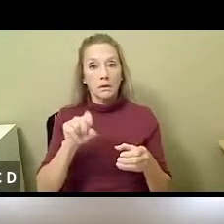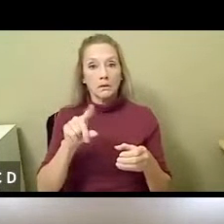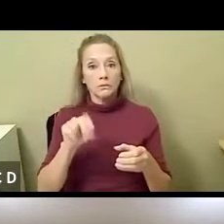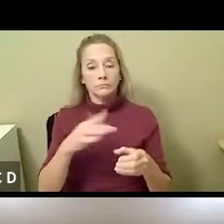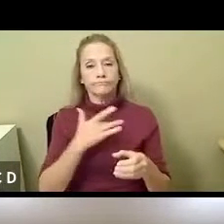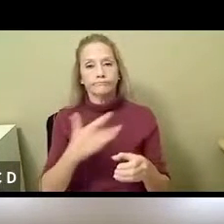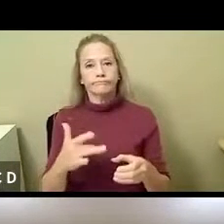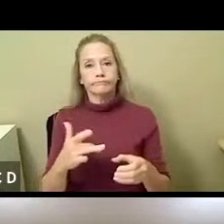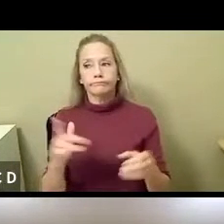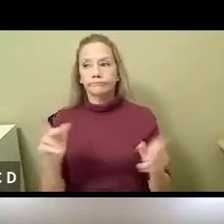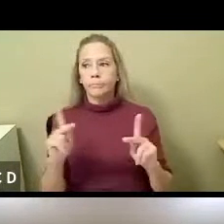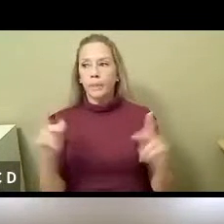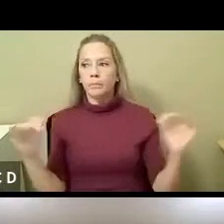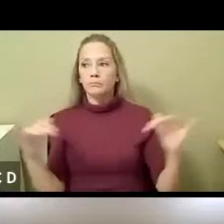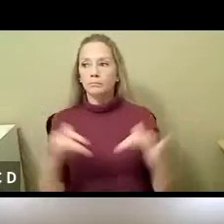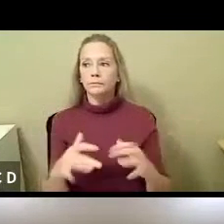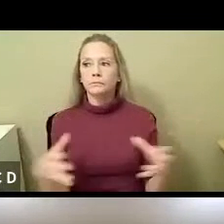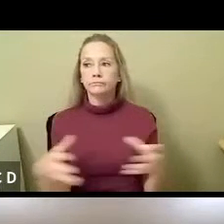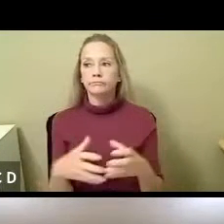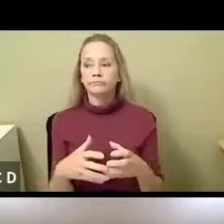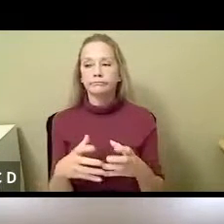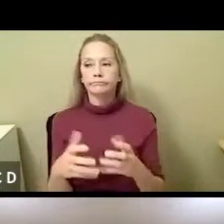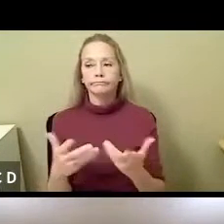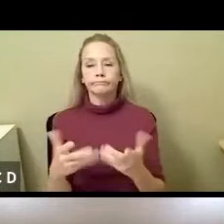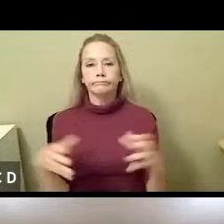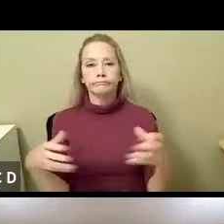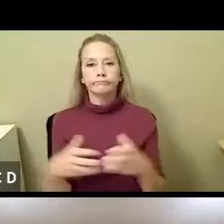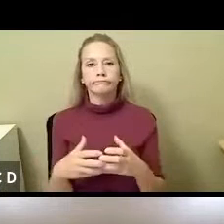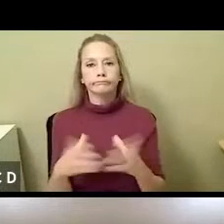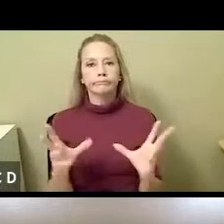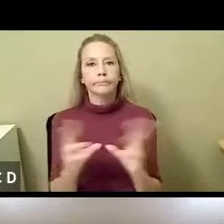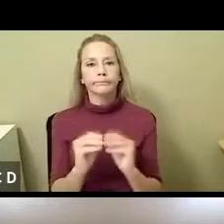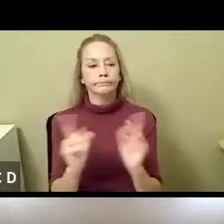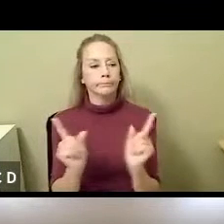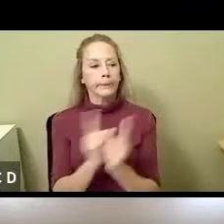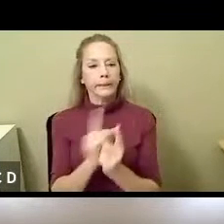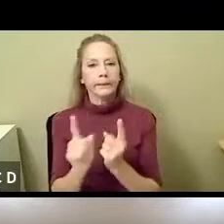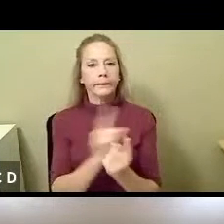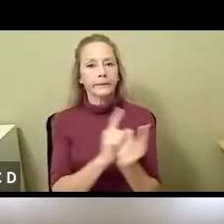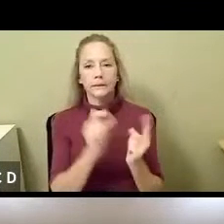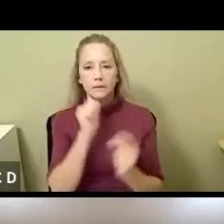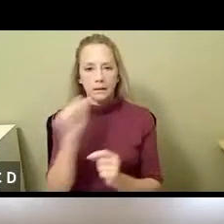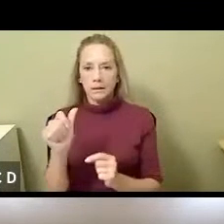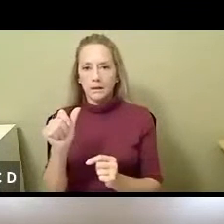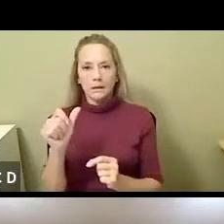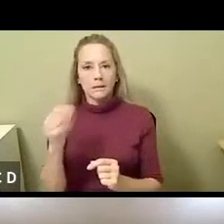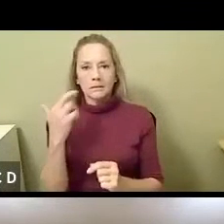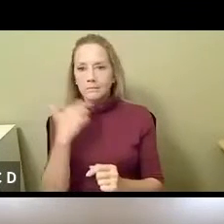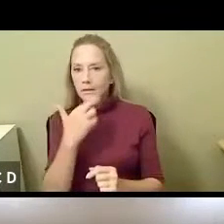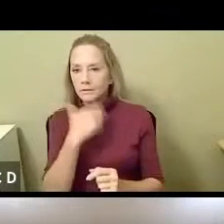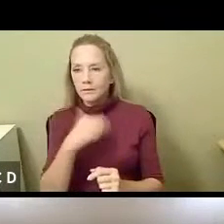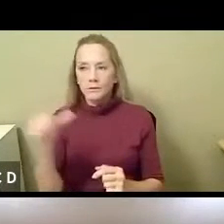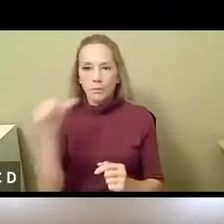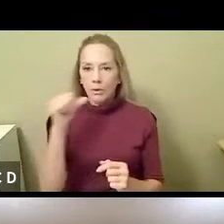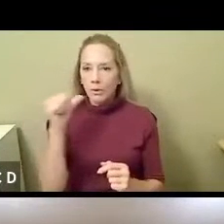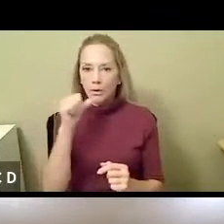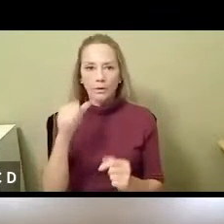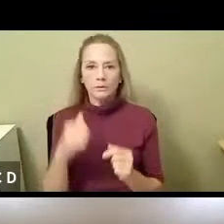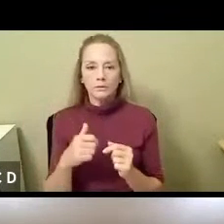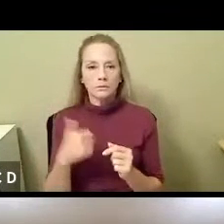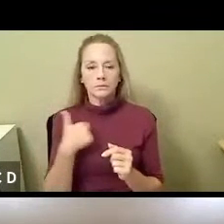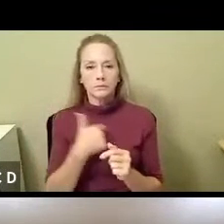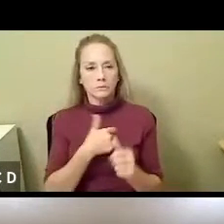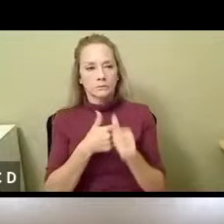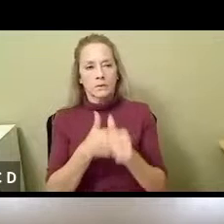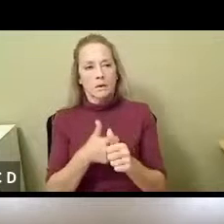social gatherings, not around bars and restaurants. But, we made this decision based on data from other locations where they had similar